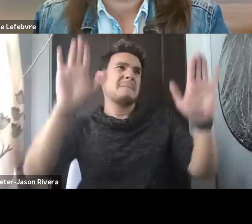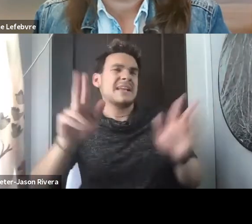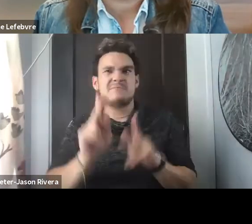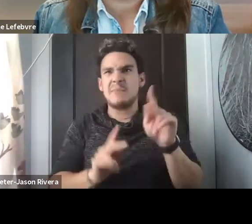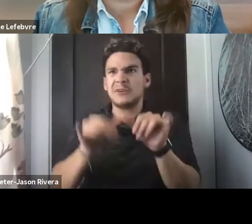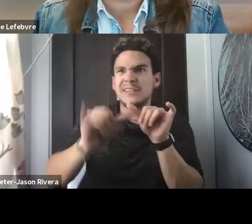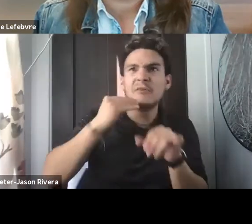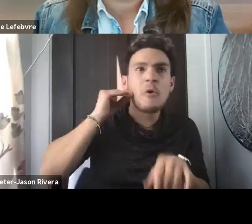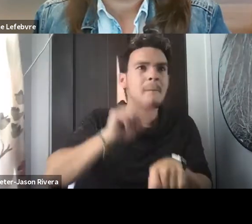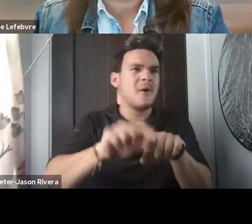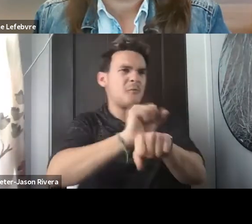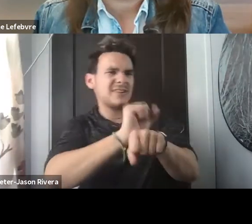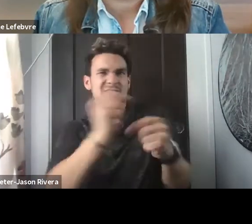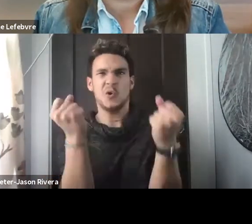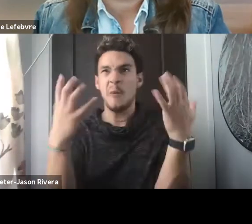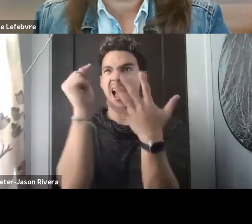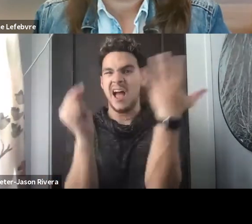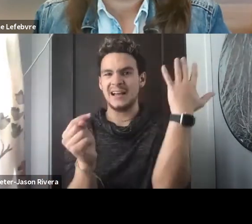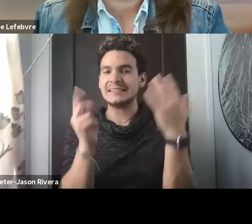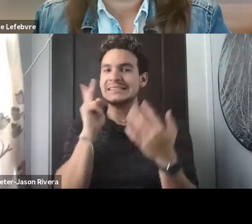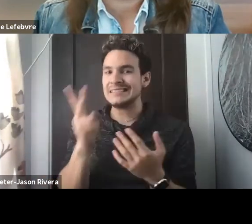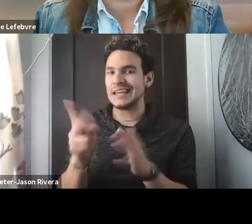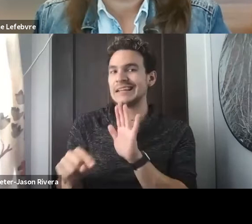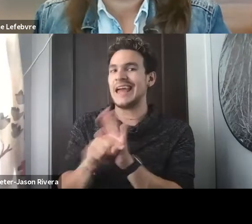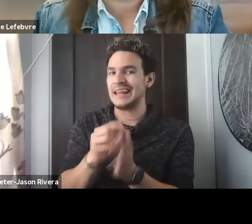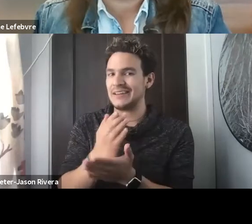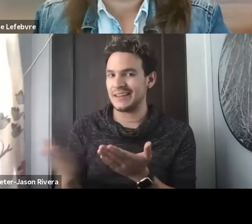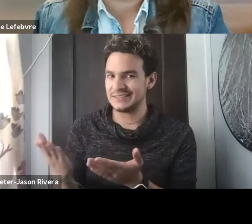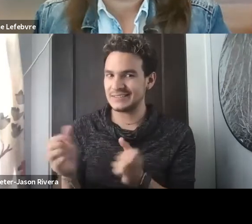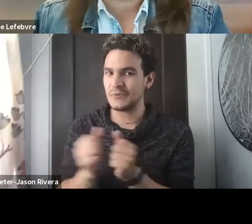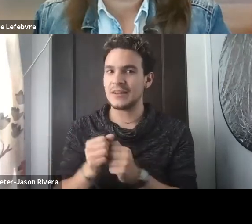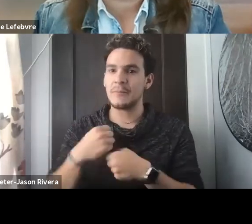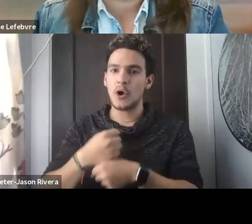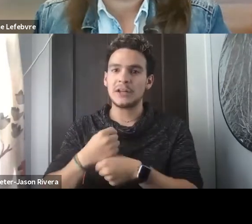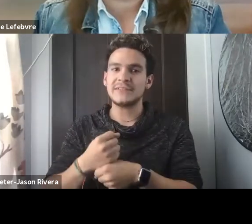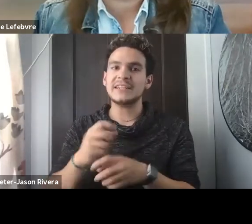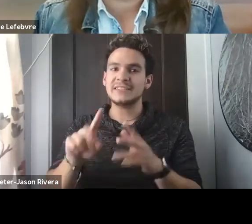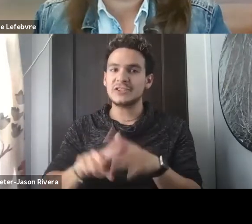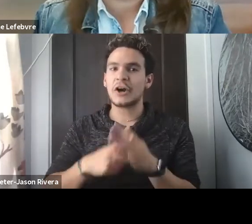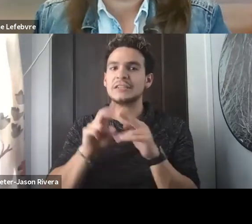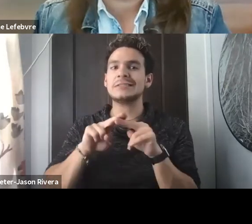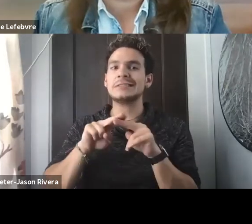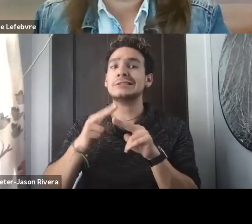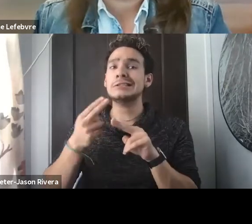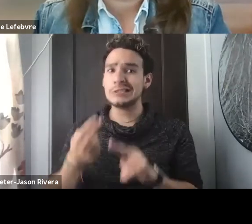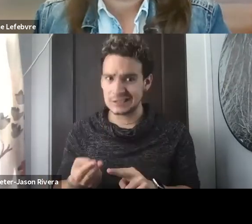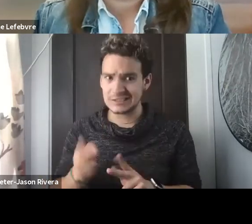see a little bit of the downside of that now, with productivity is starting to fall off a little bit, and